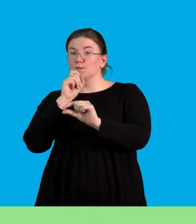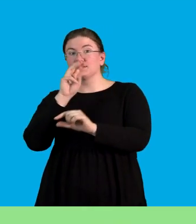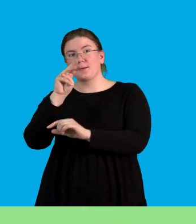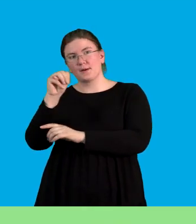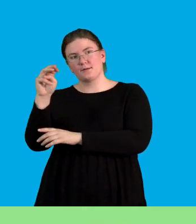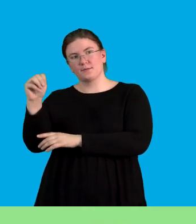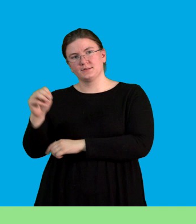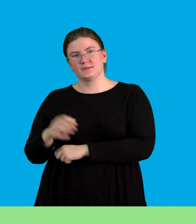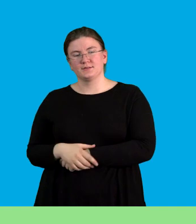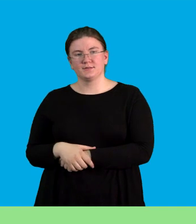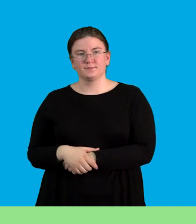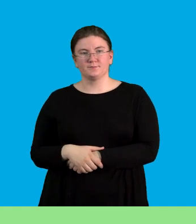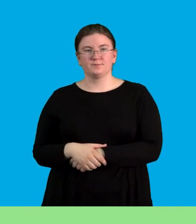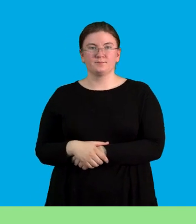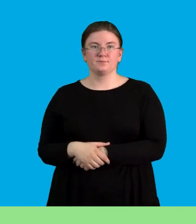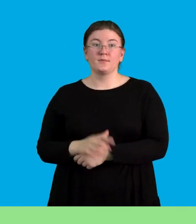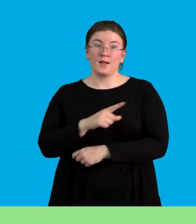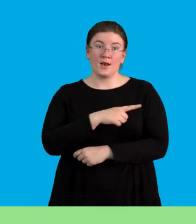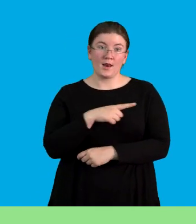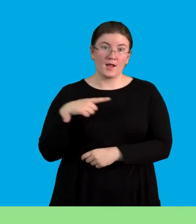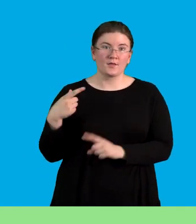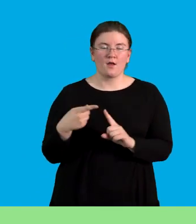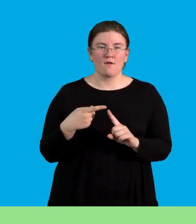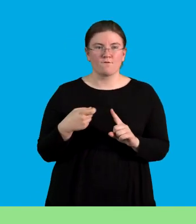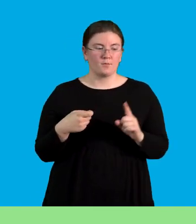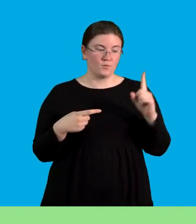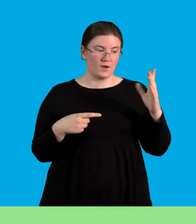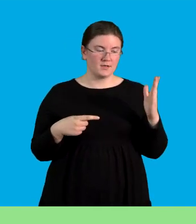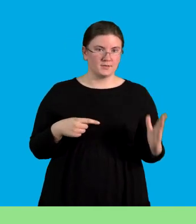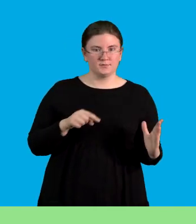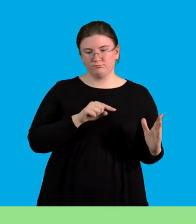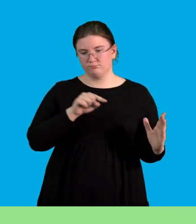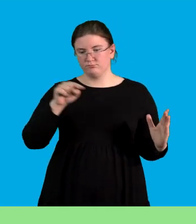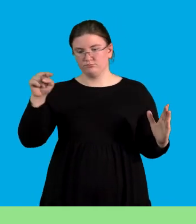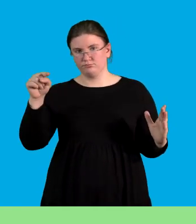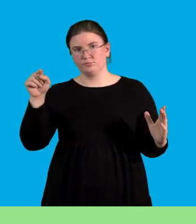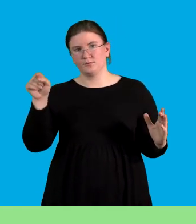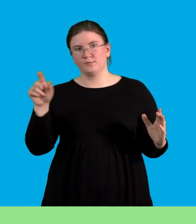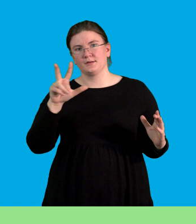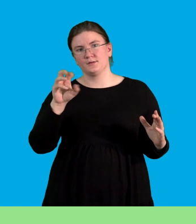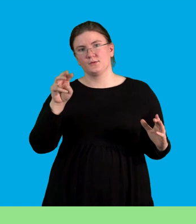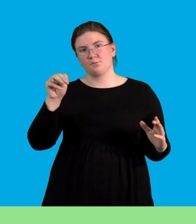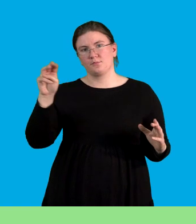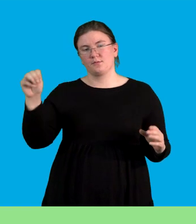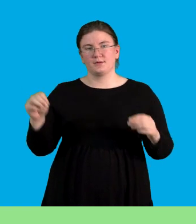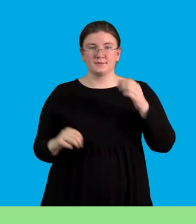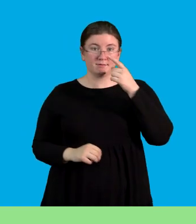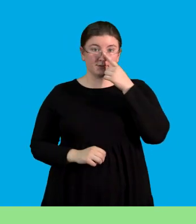So this means that the length from this end to the other end is